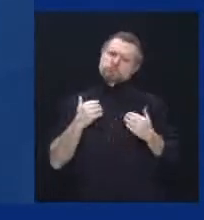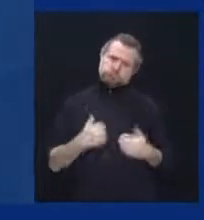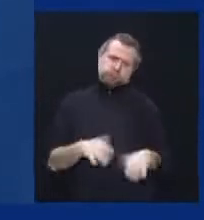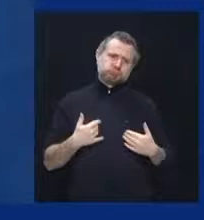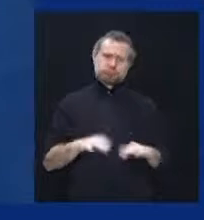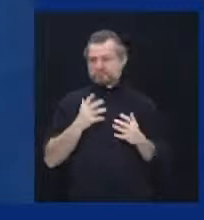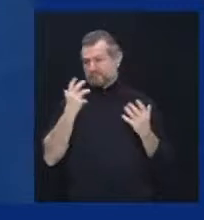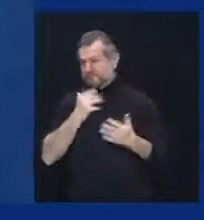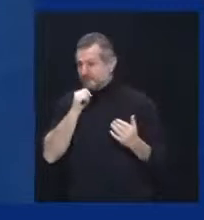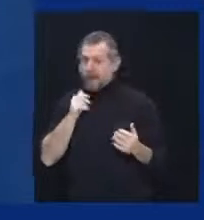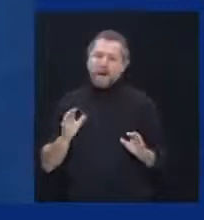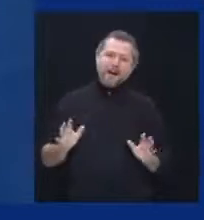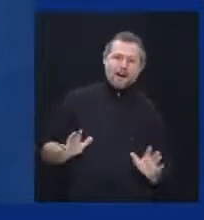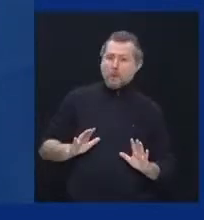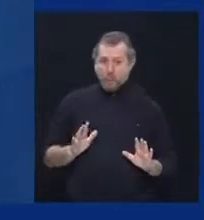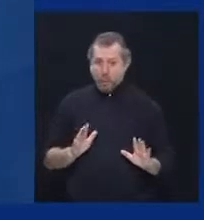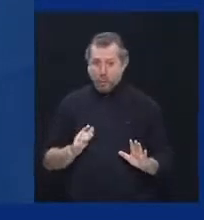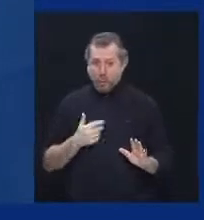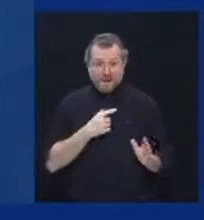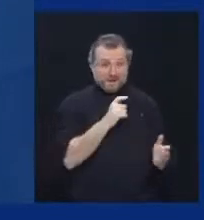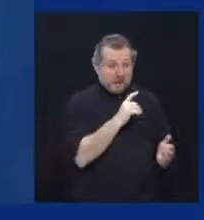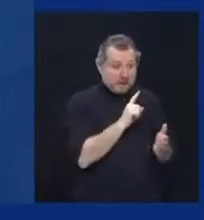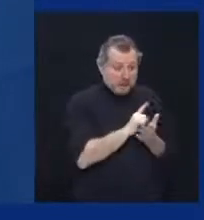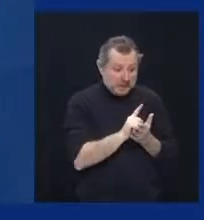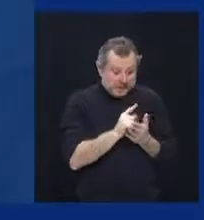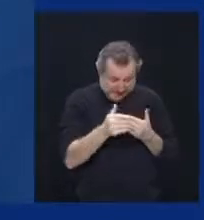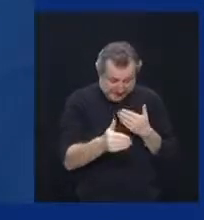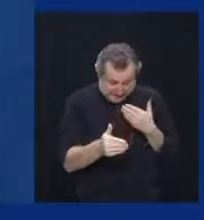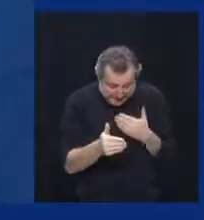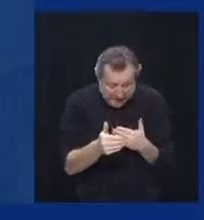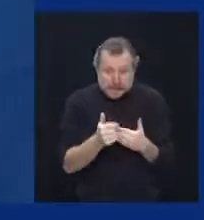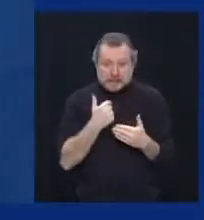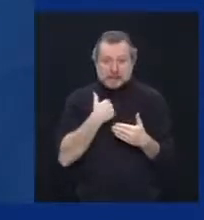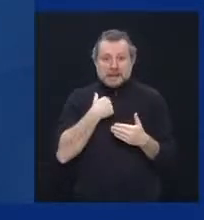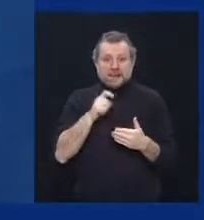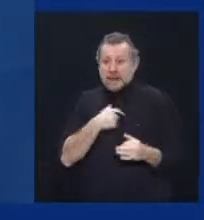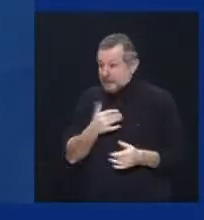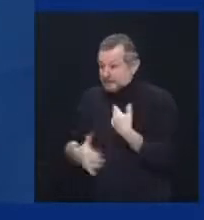get next week, and then I have to scramble to get the distribution